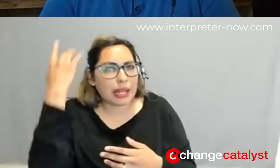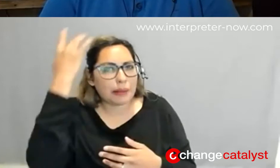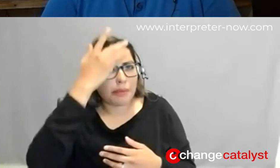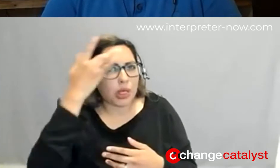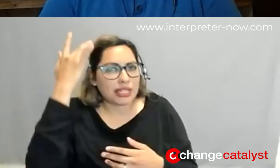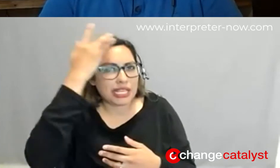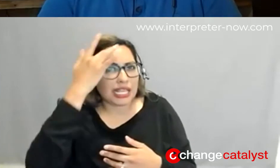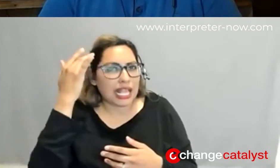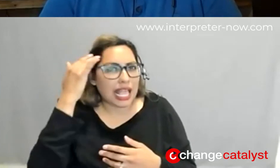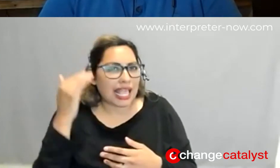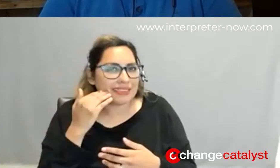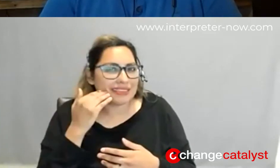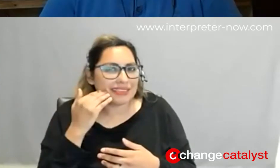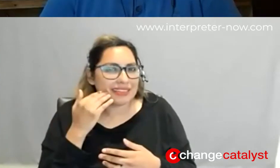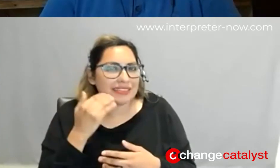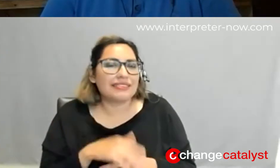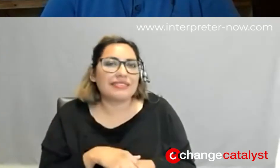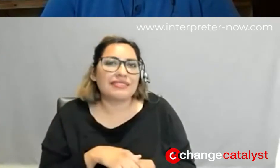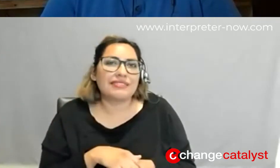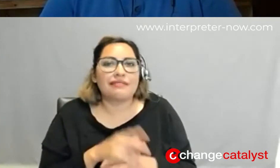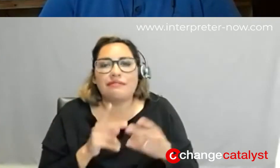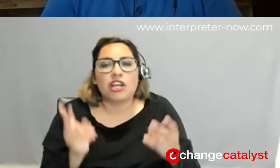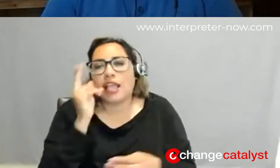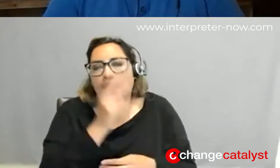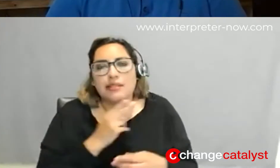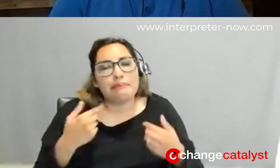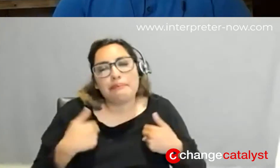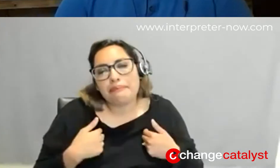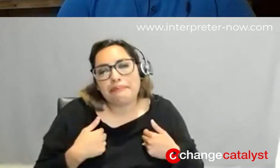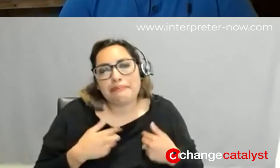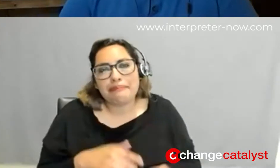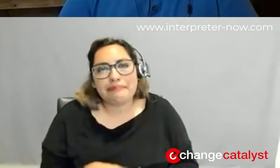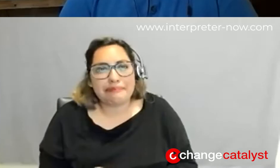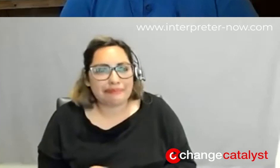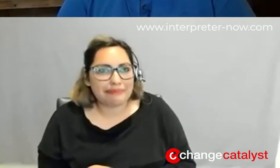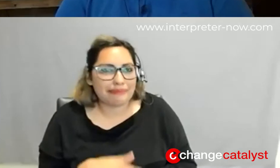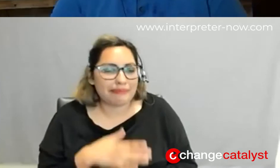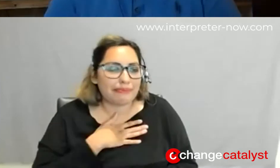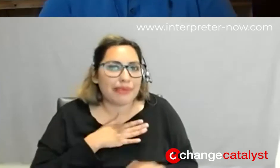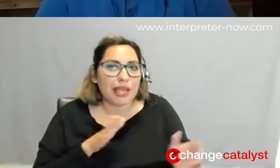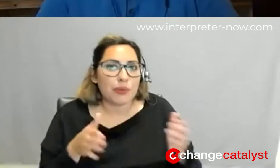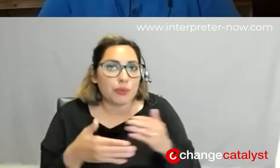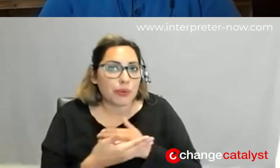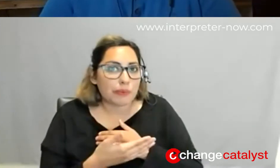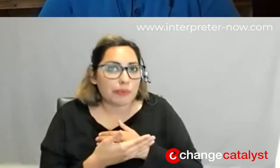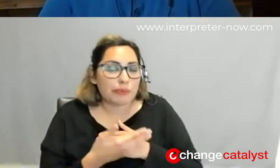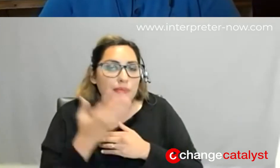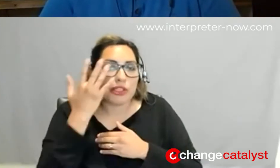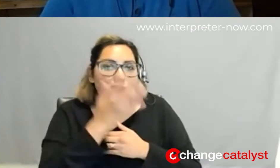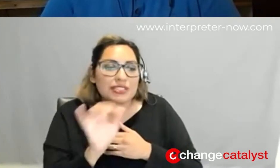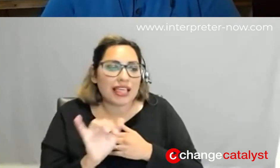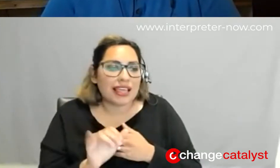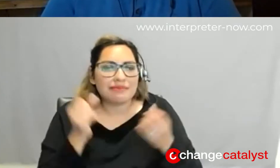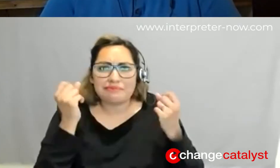head, and other than that, very handsome. And my room behind me is decorated with too